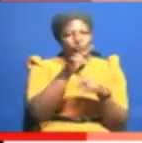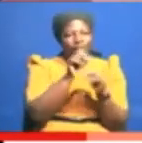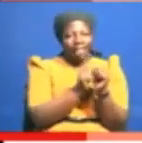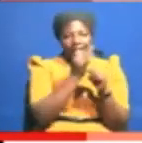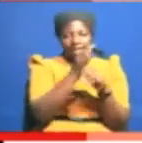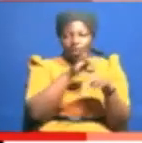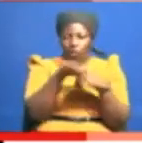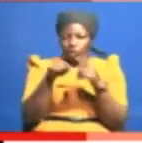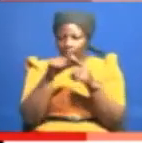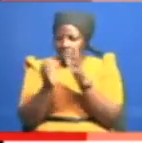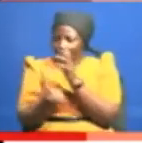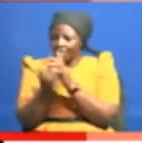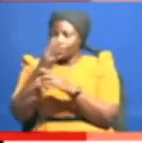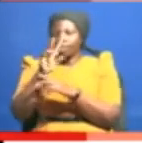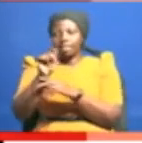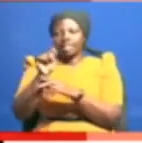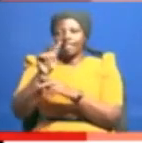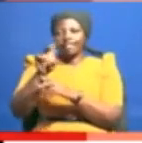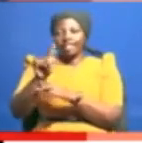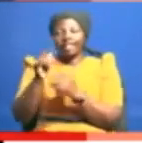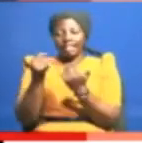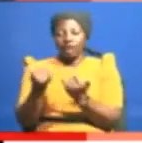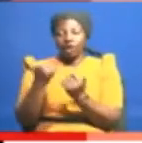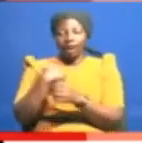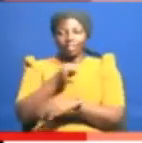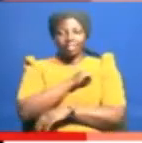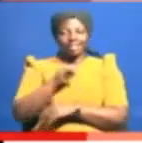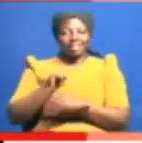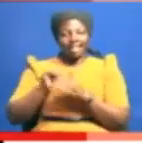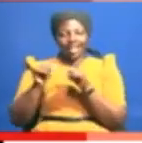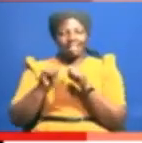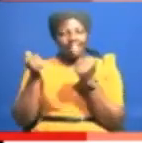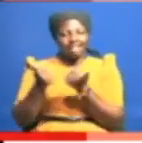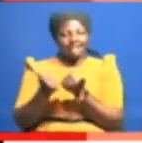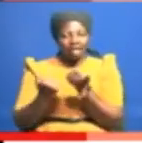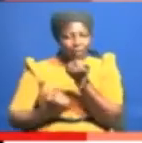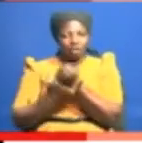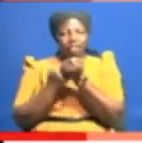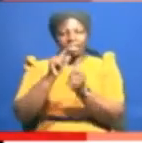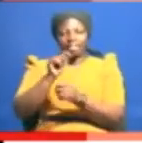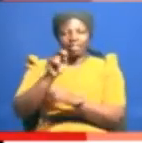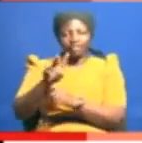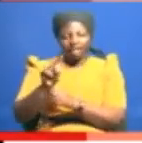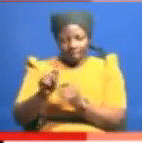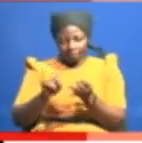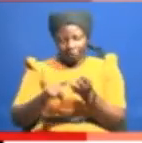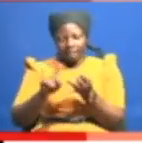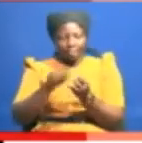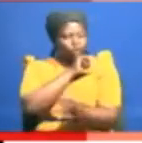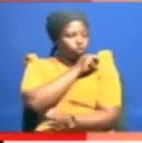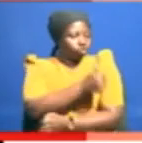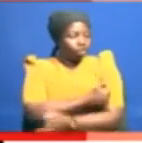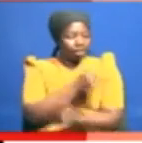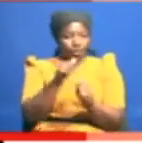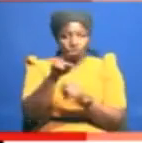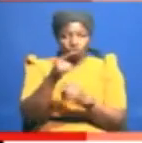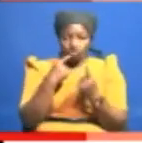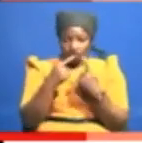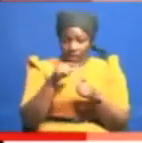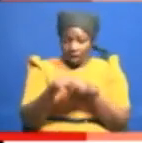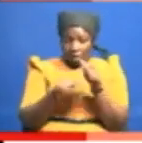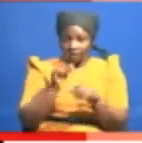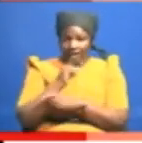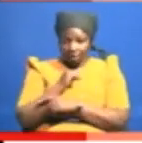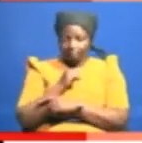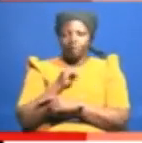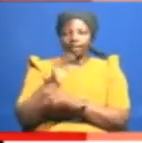state agencies that are now in charge of supporting TVET reforms in Kenya, the TVET Authority, which we've just talked about. The push towards